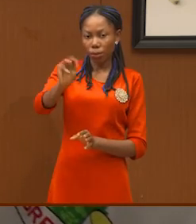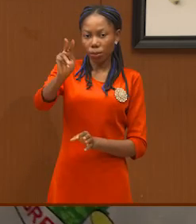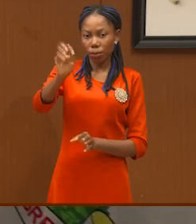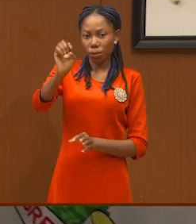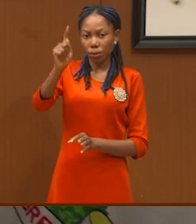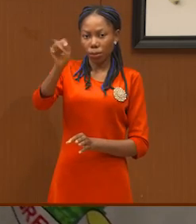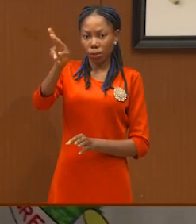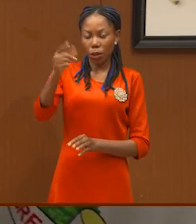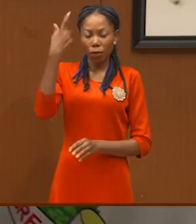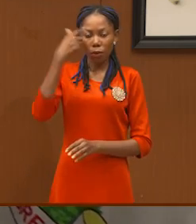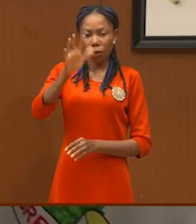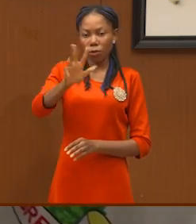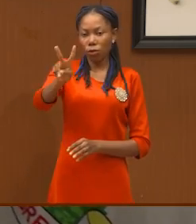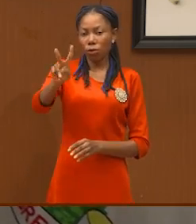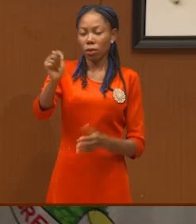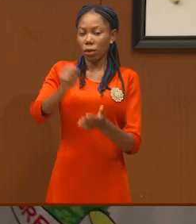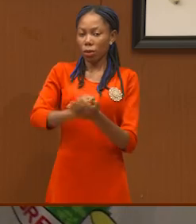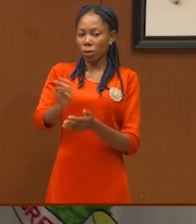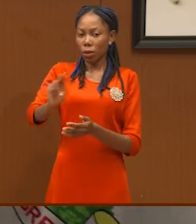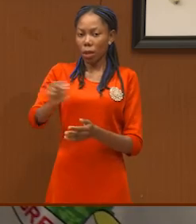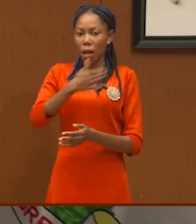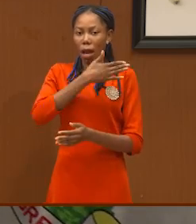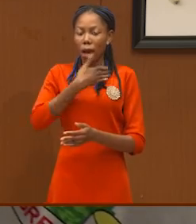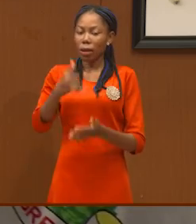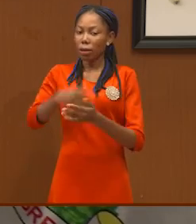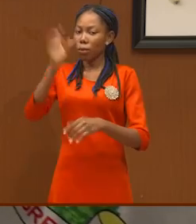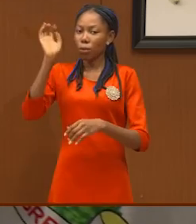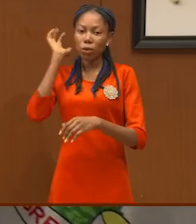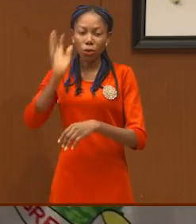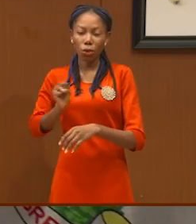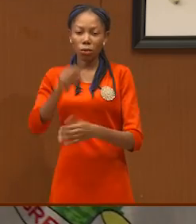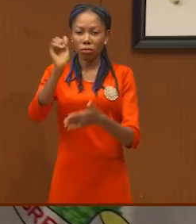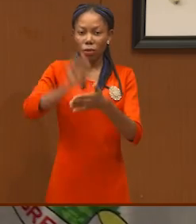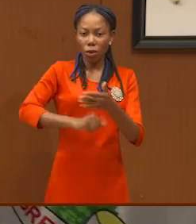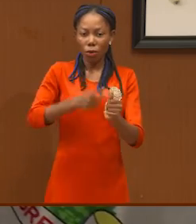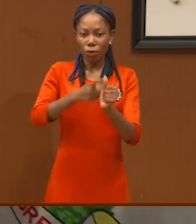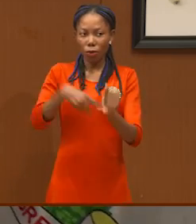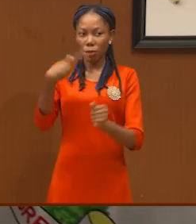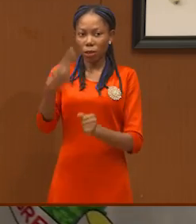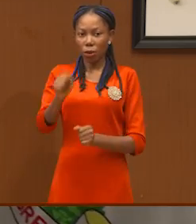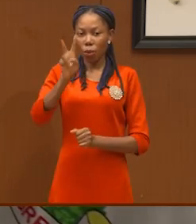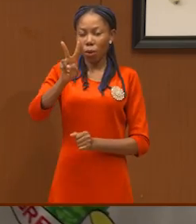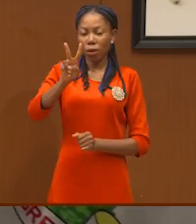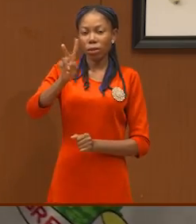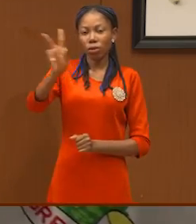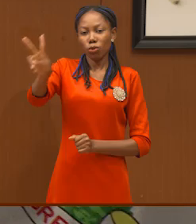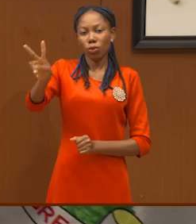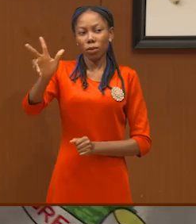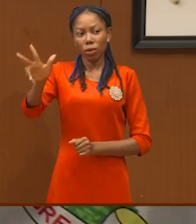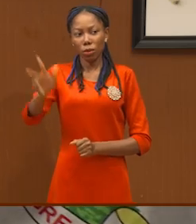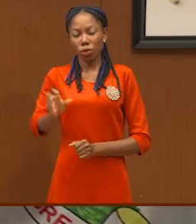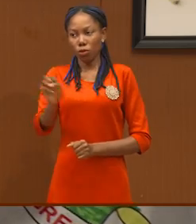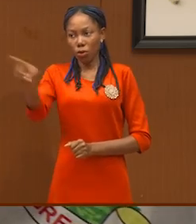of 52,000 naira, and it wasn't deducted from the 132,000. Meaning you agreed